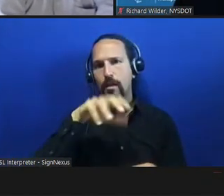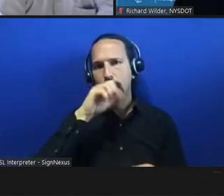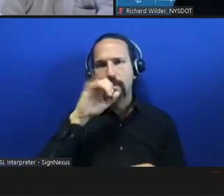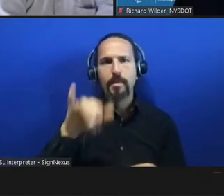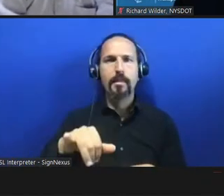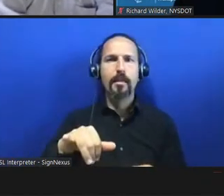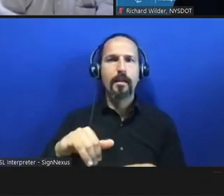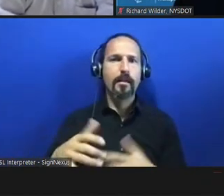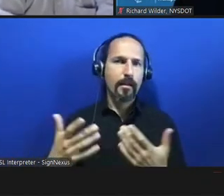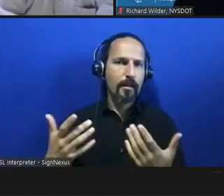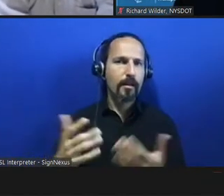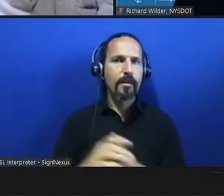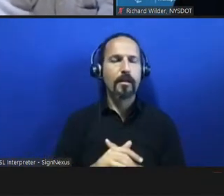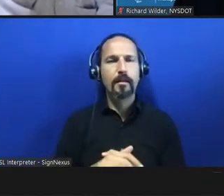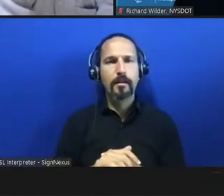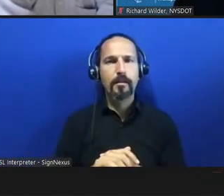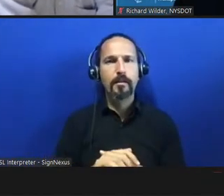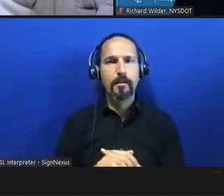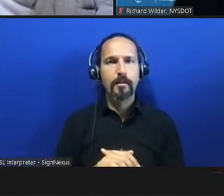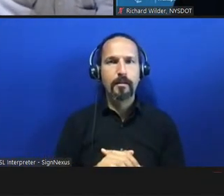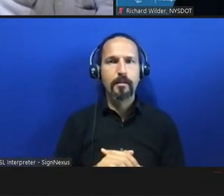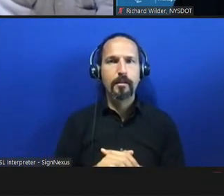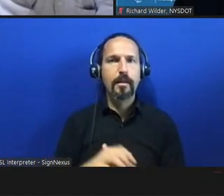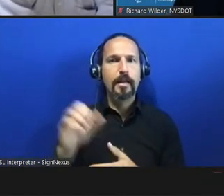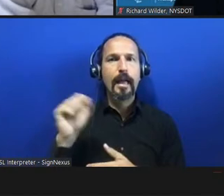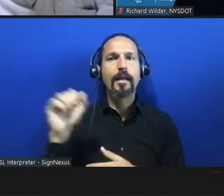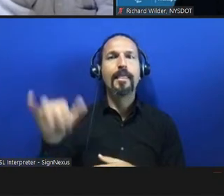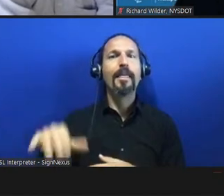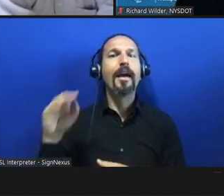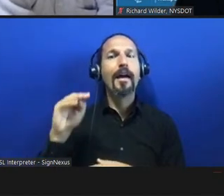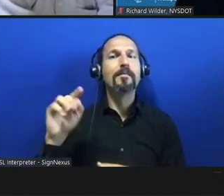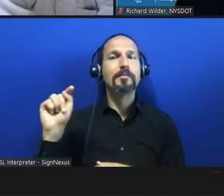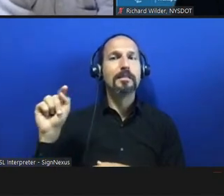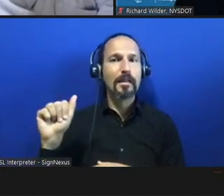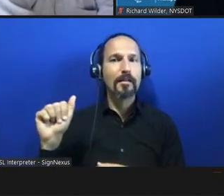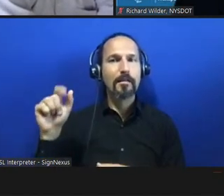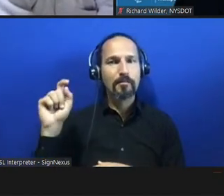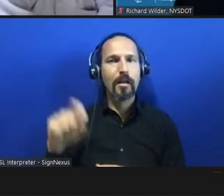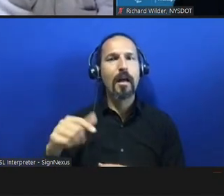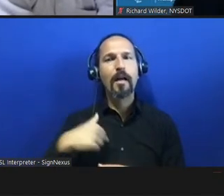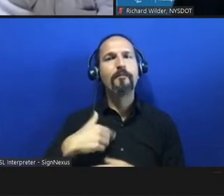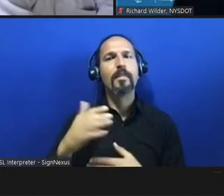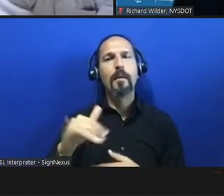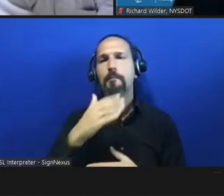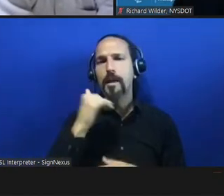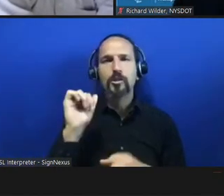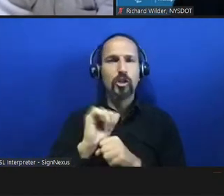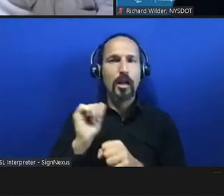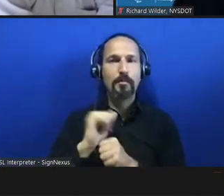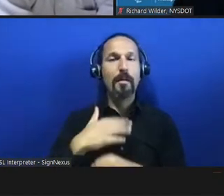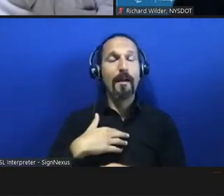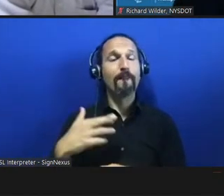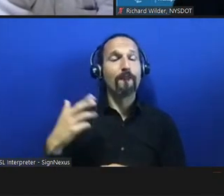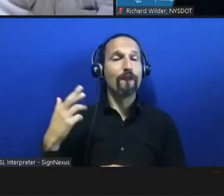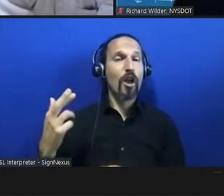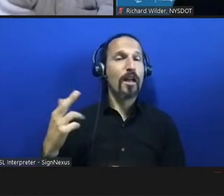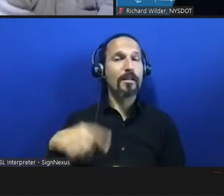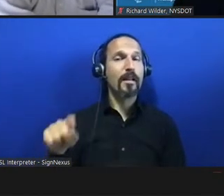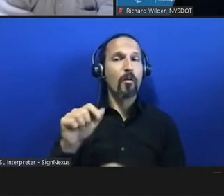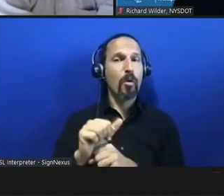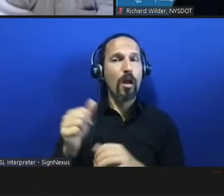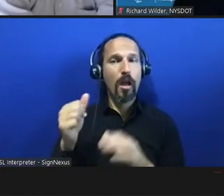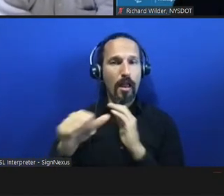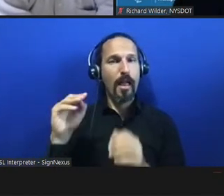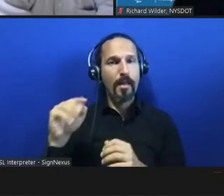form of redlining basically um yes the MTA has to have the best job in the world because I have a friends I have a few friends who work with the